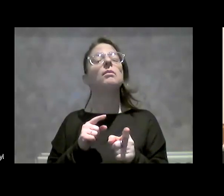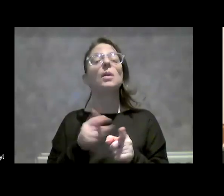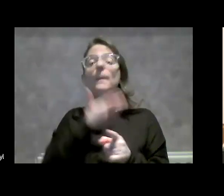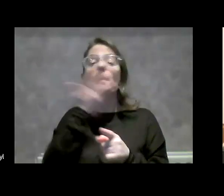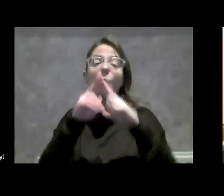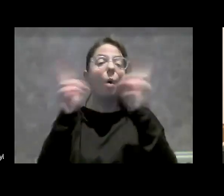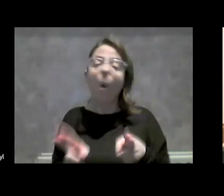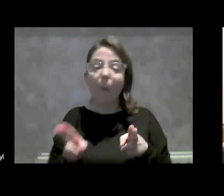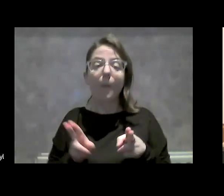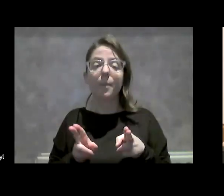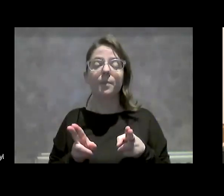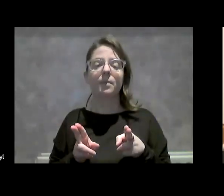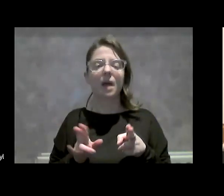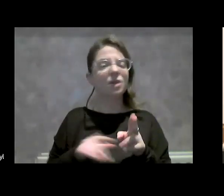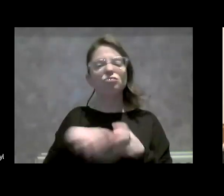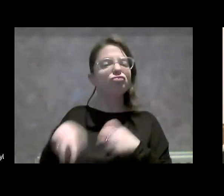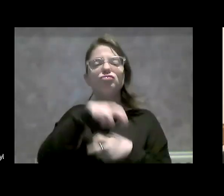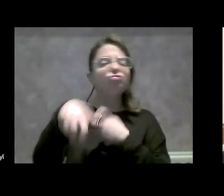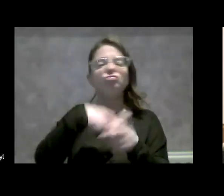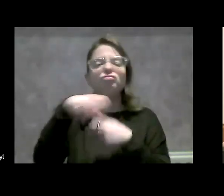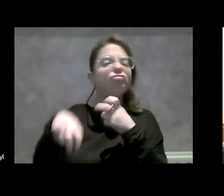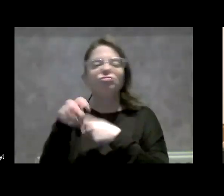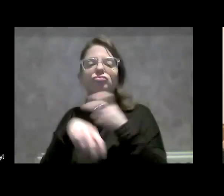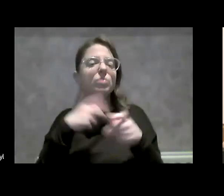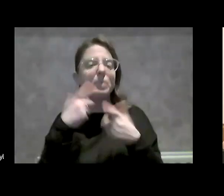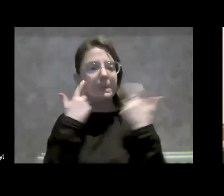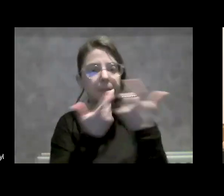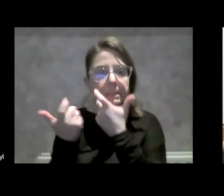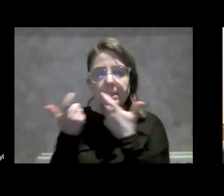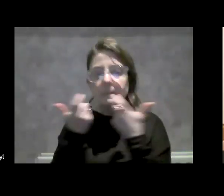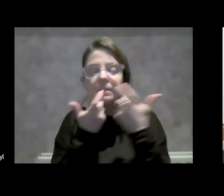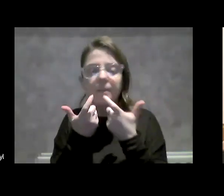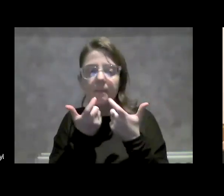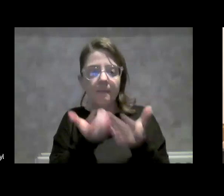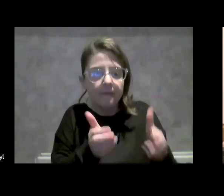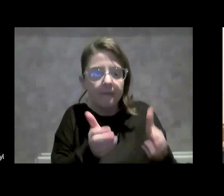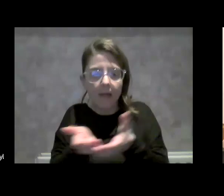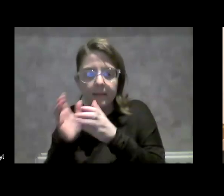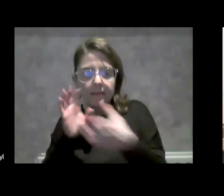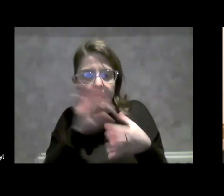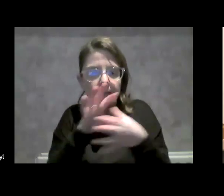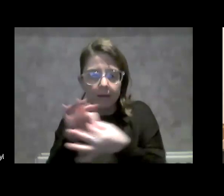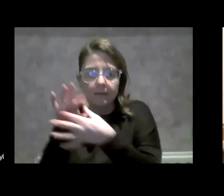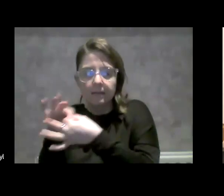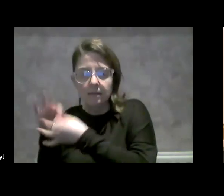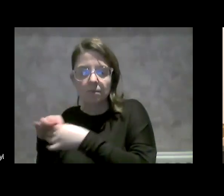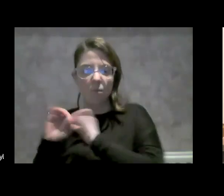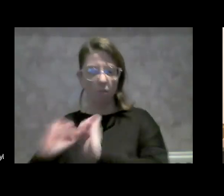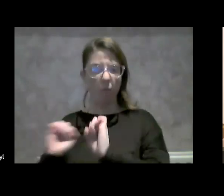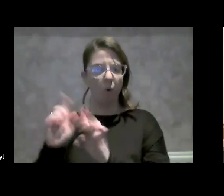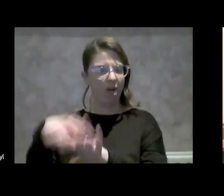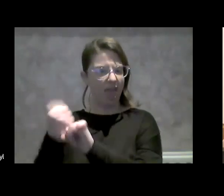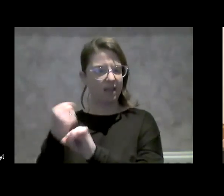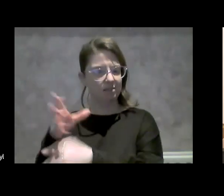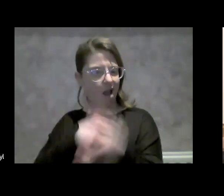home anymore and flies around aimlessly looking for other nests to lay eggs in or eat theirs.